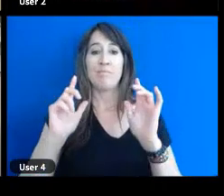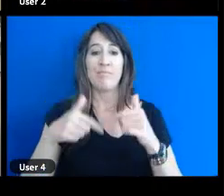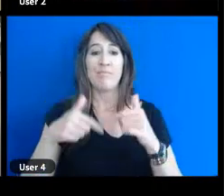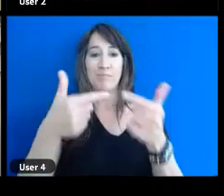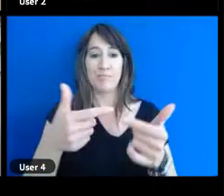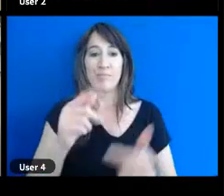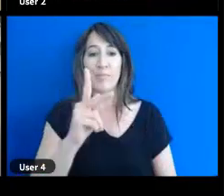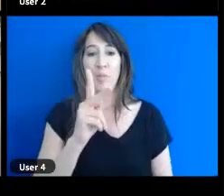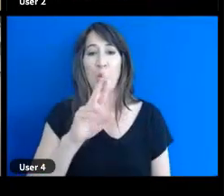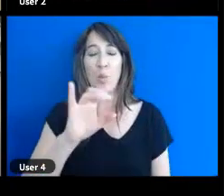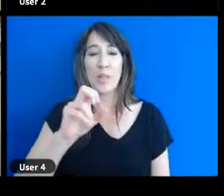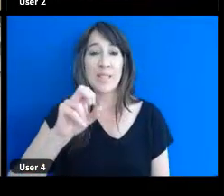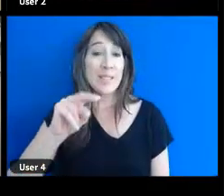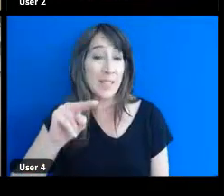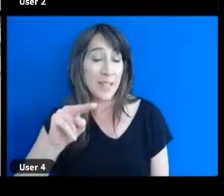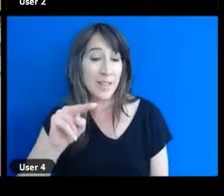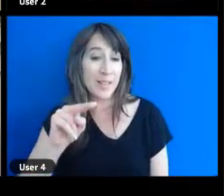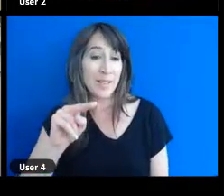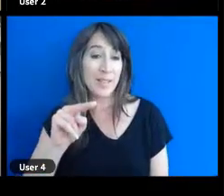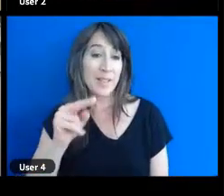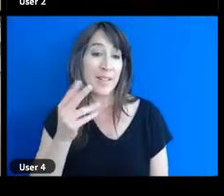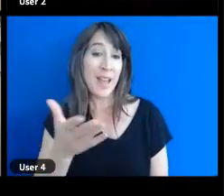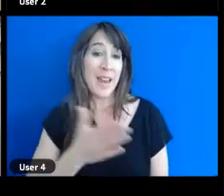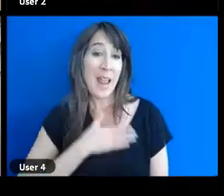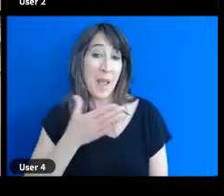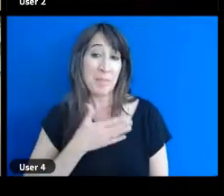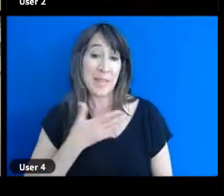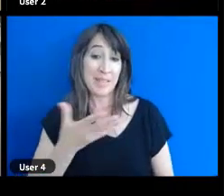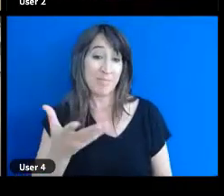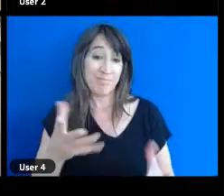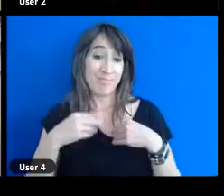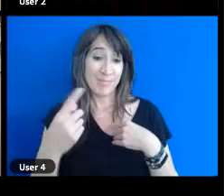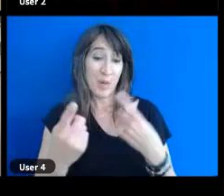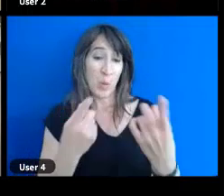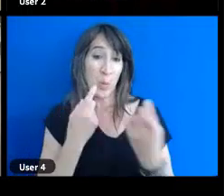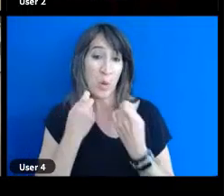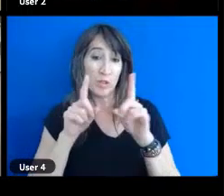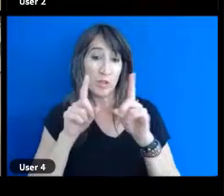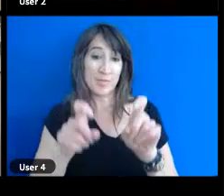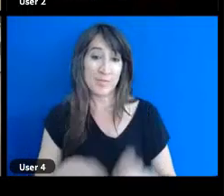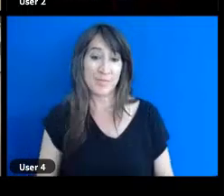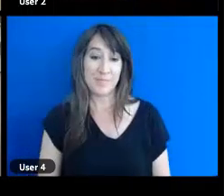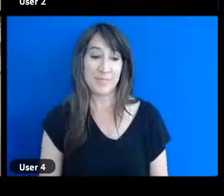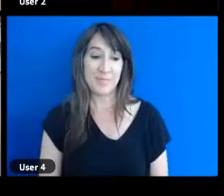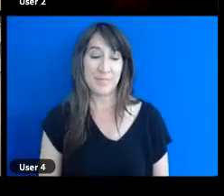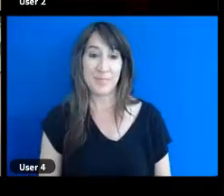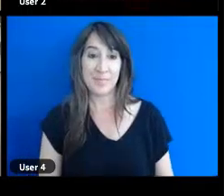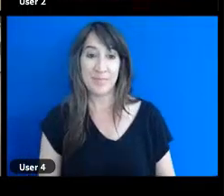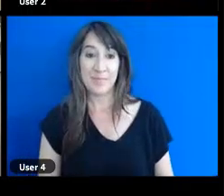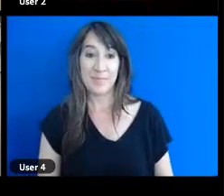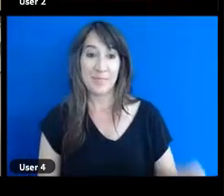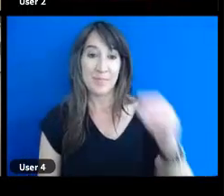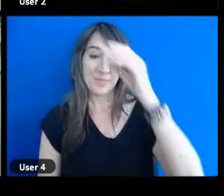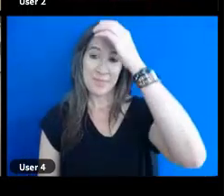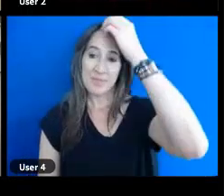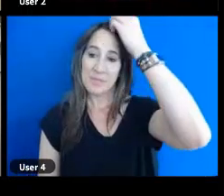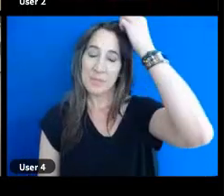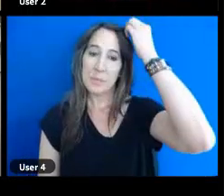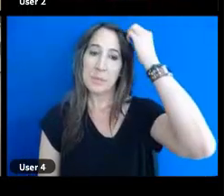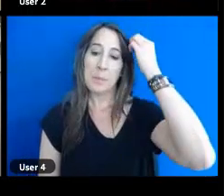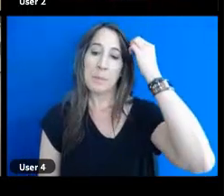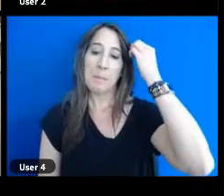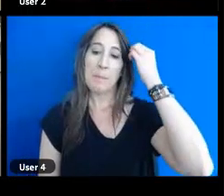So at this stage, I'm going to turn this back over to my colleague, Kristin. And we're happy to